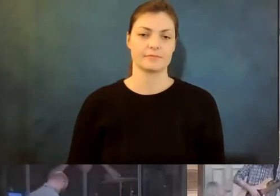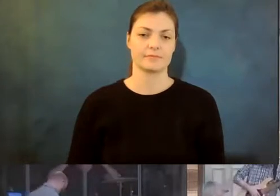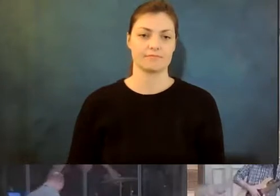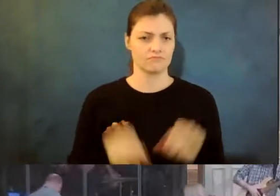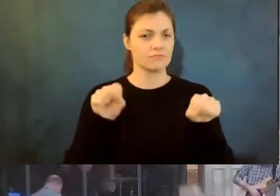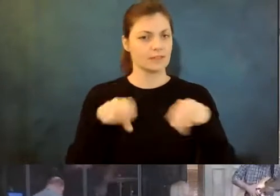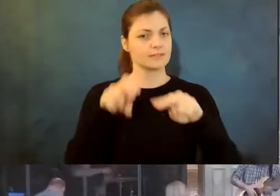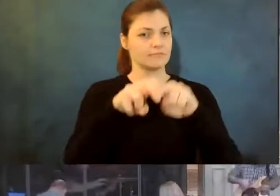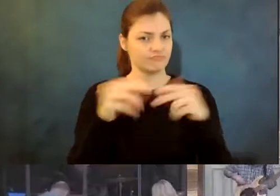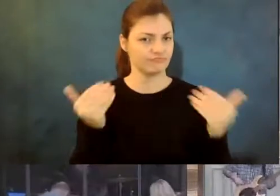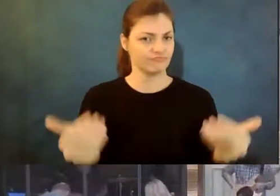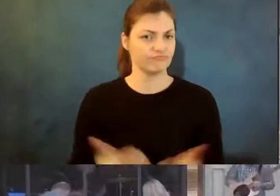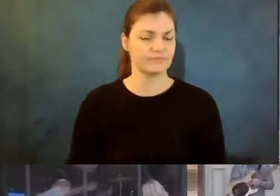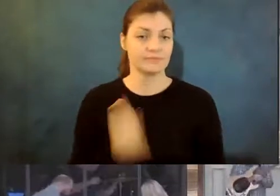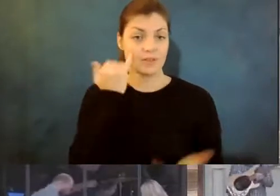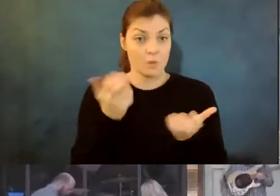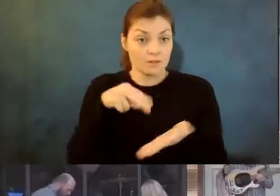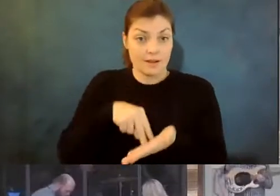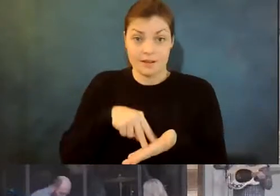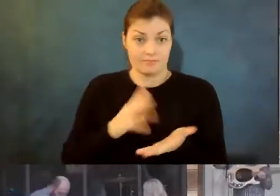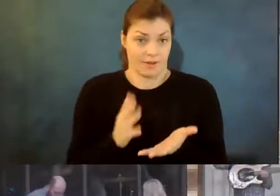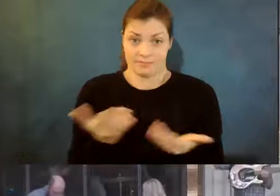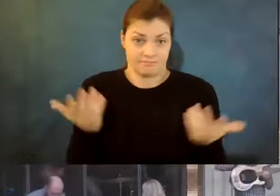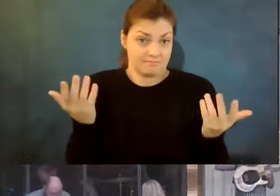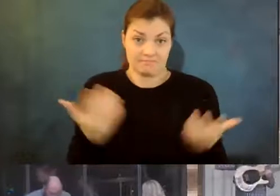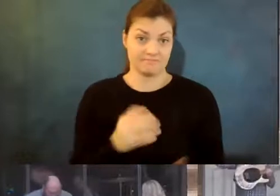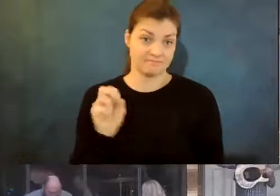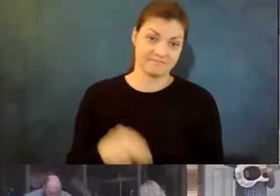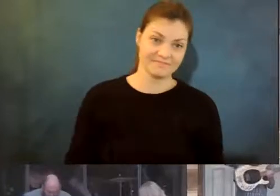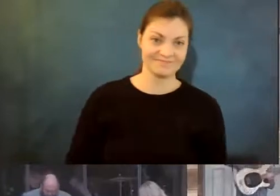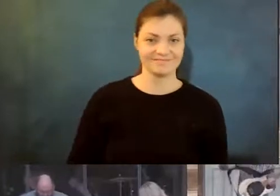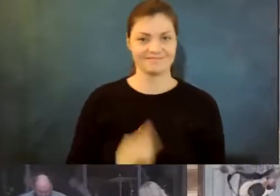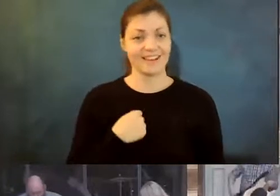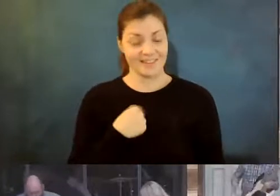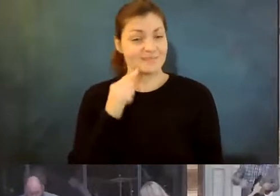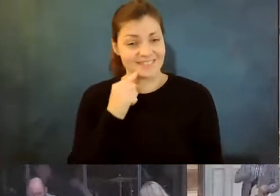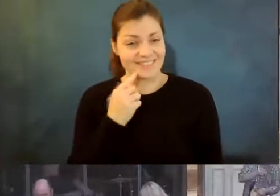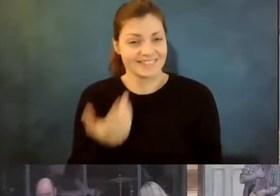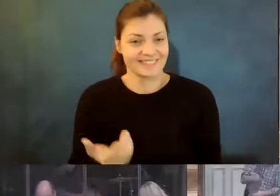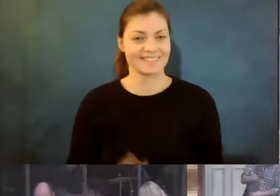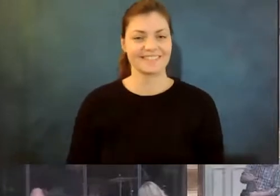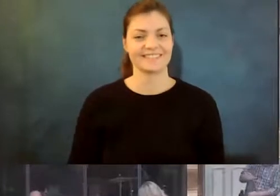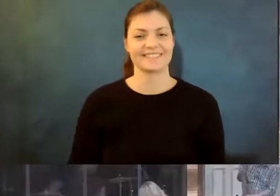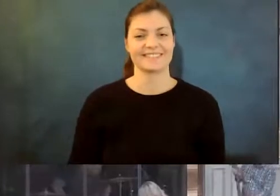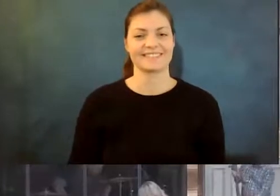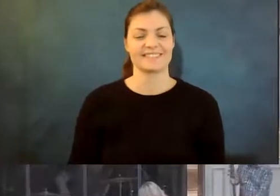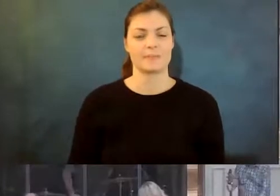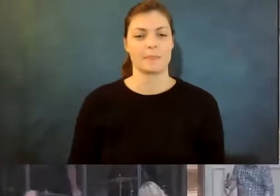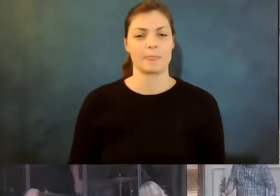You can have a seat. If you want to stand, it's okay. I say that. I'm serious.